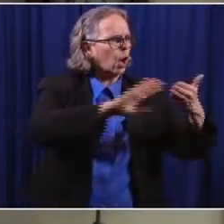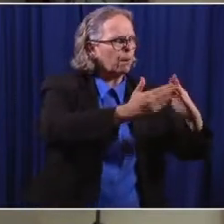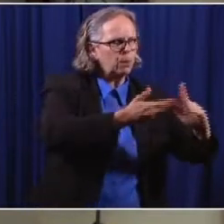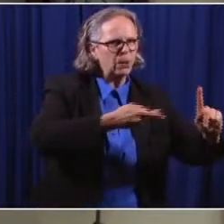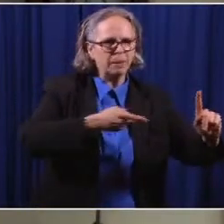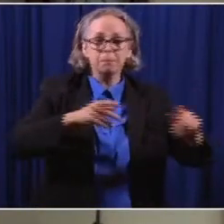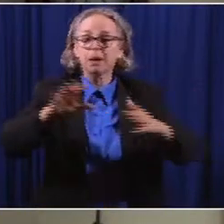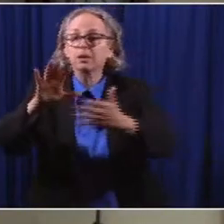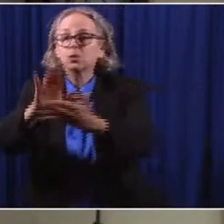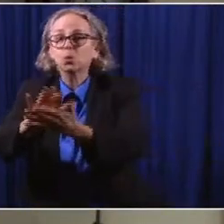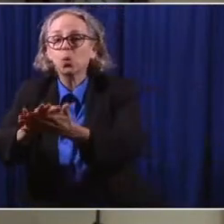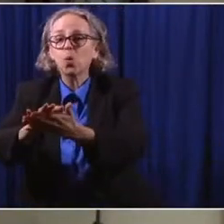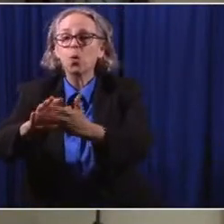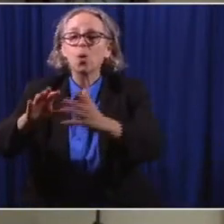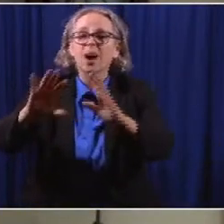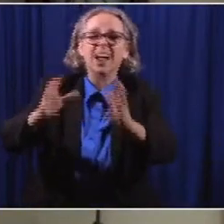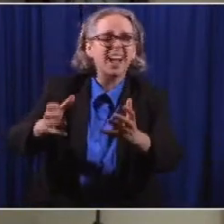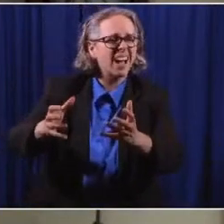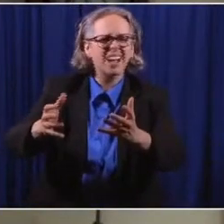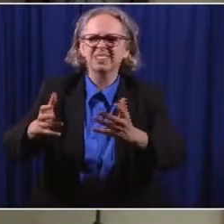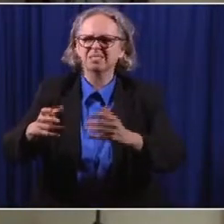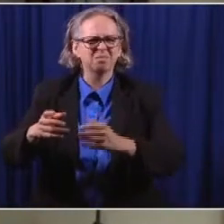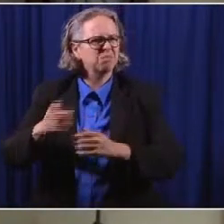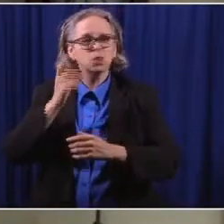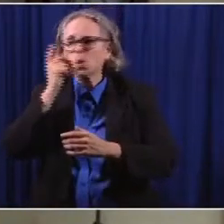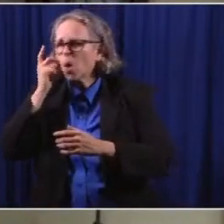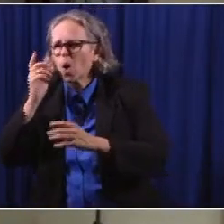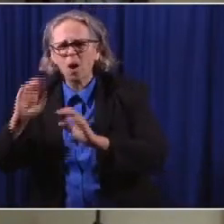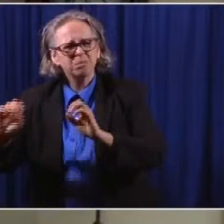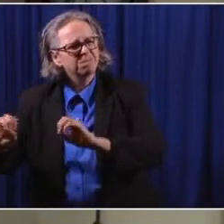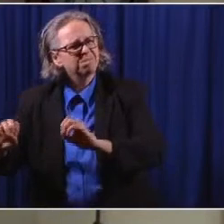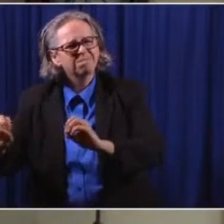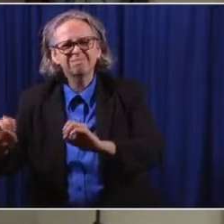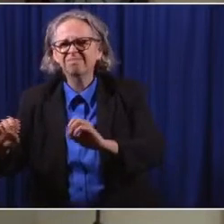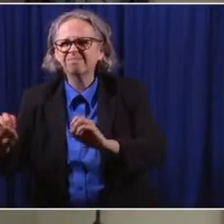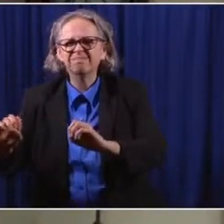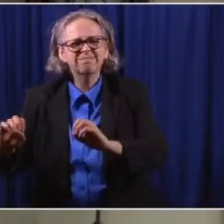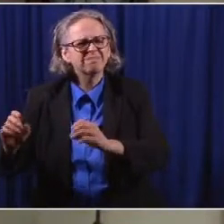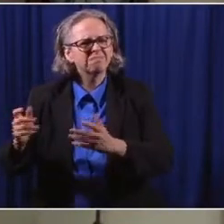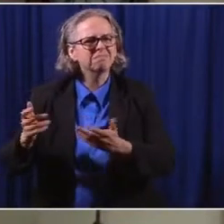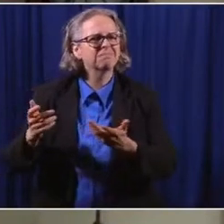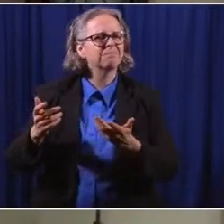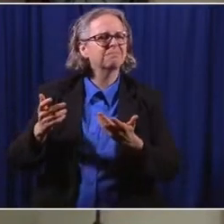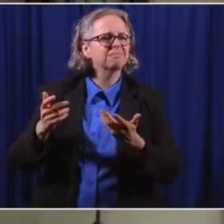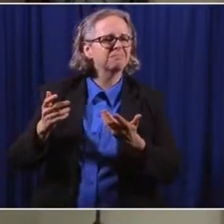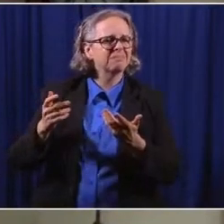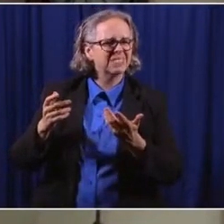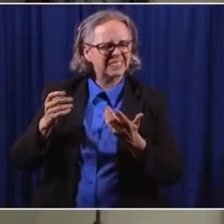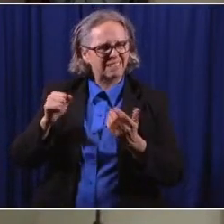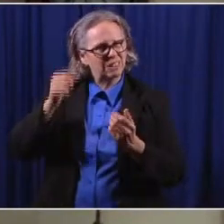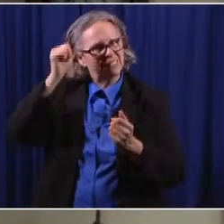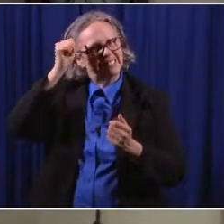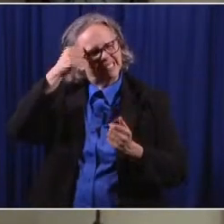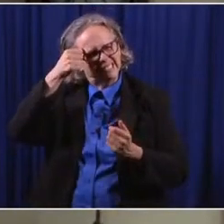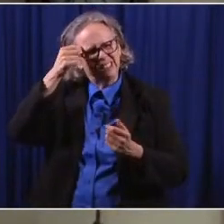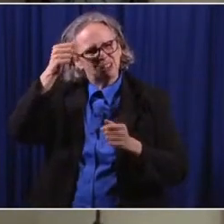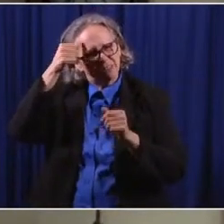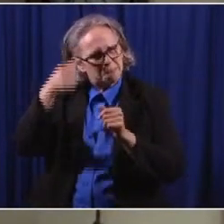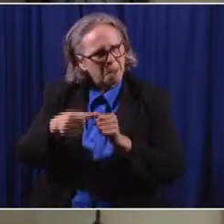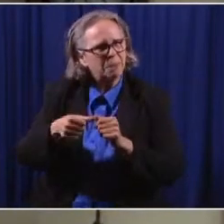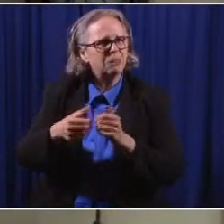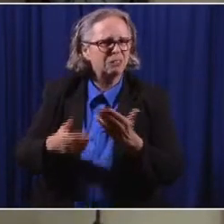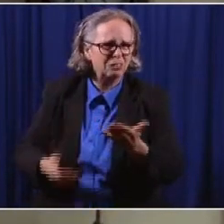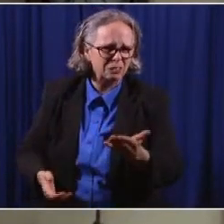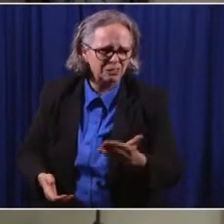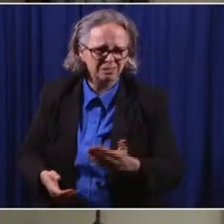it's not in the dorm, it's not in the class. But so those are the things that we have to be concerned about. Again, Doctor, thank you. We